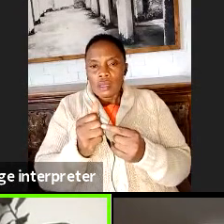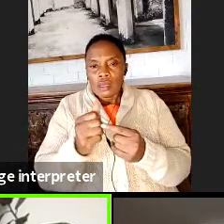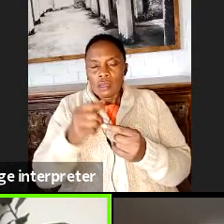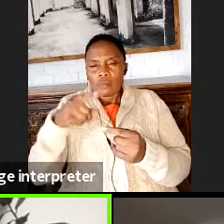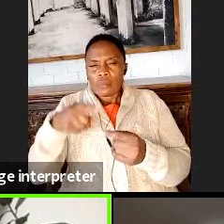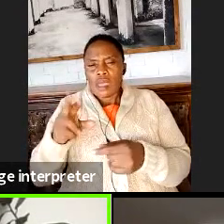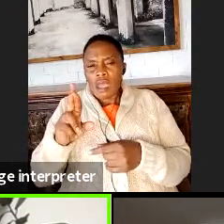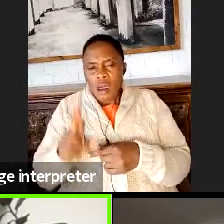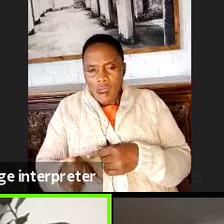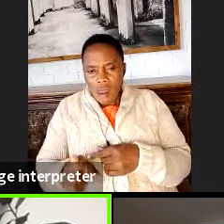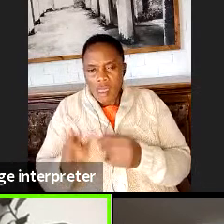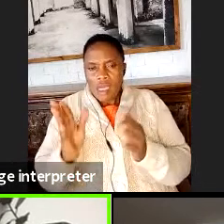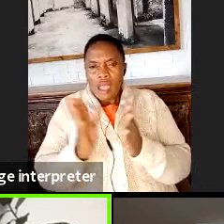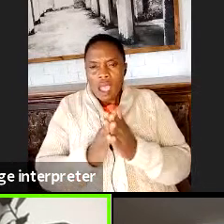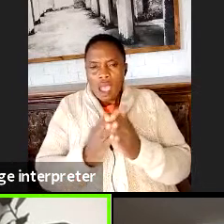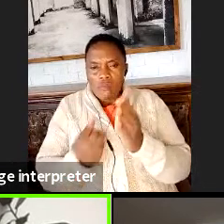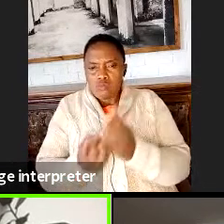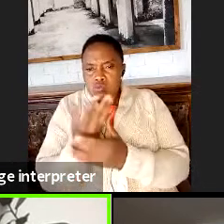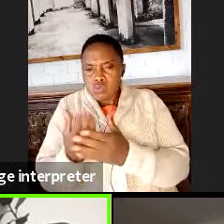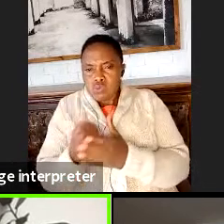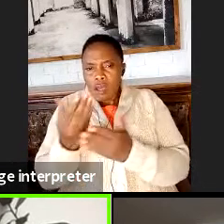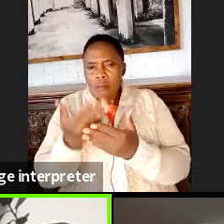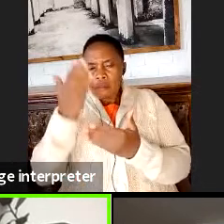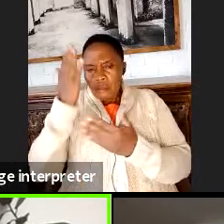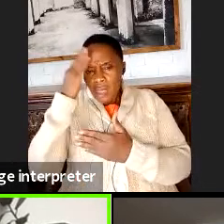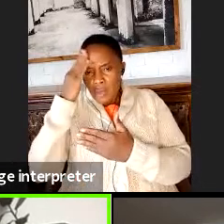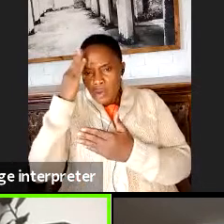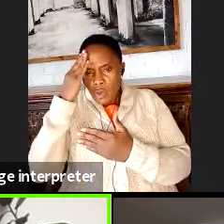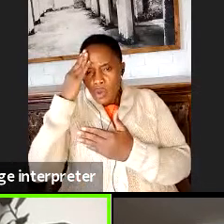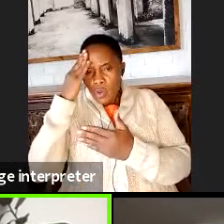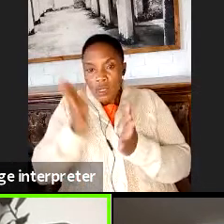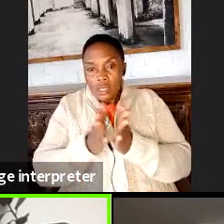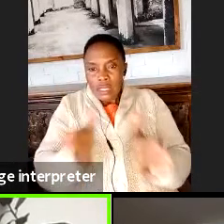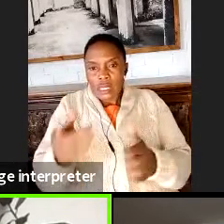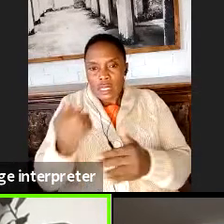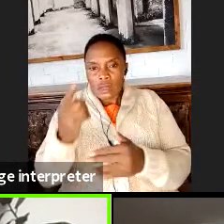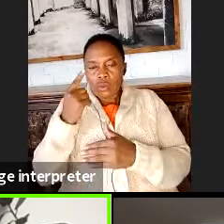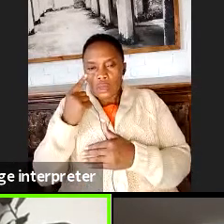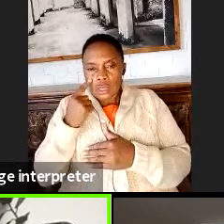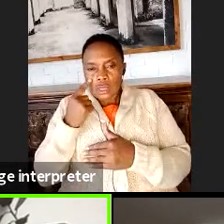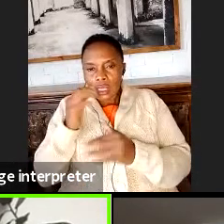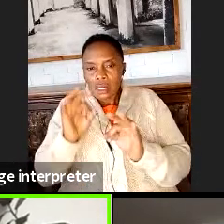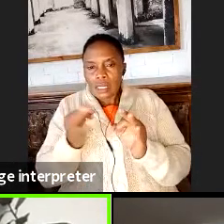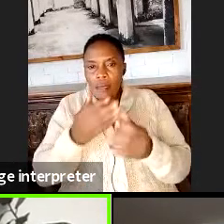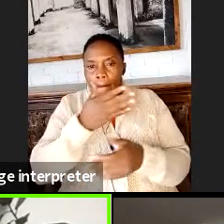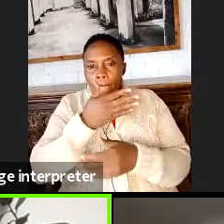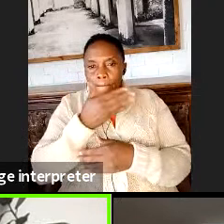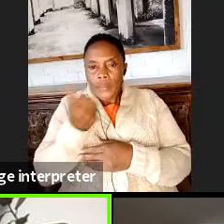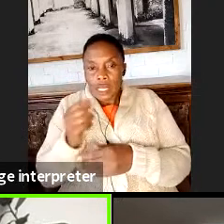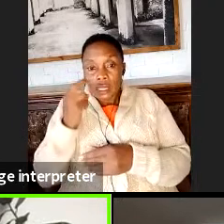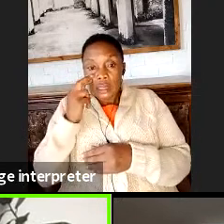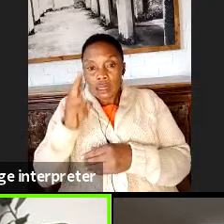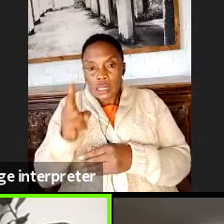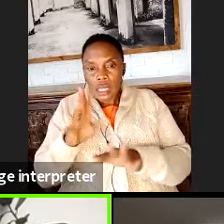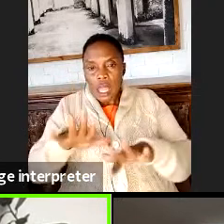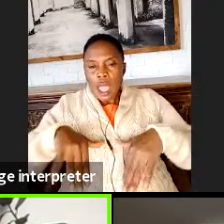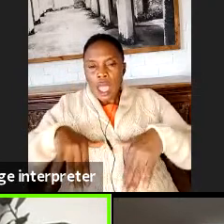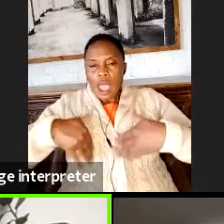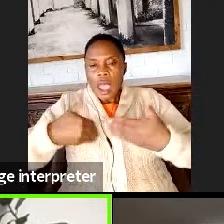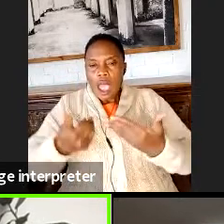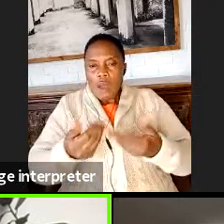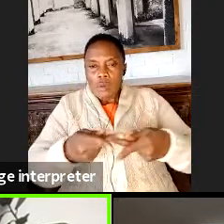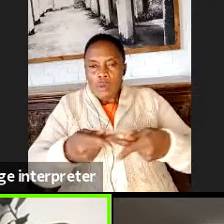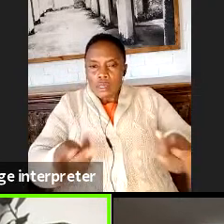that as you all might know, we're generally seeing a shrinking space online with things like